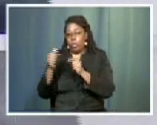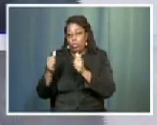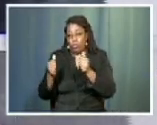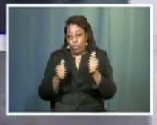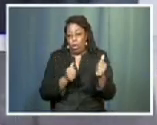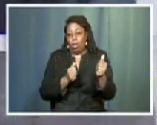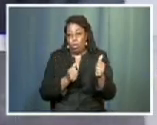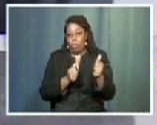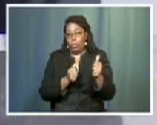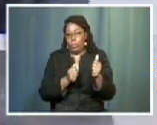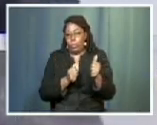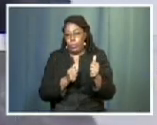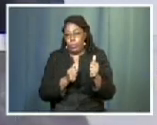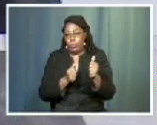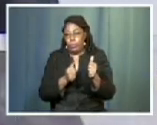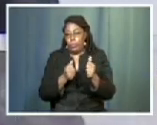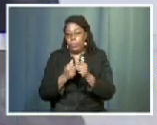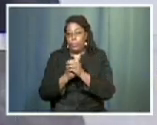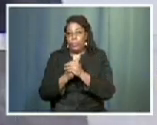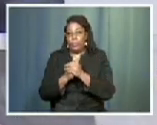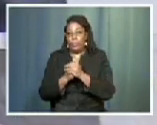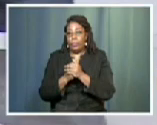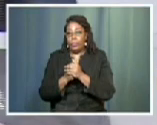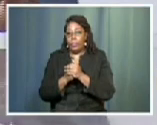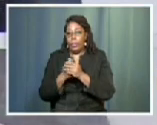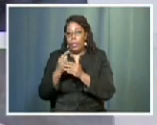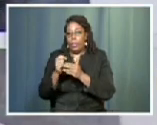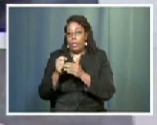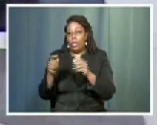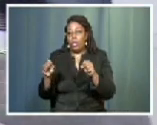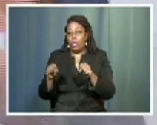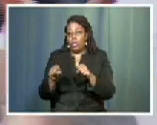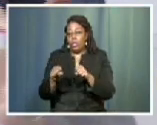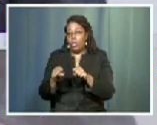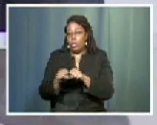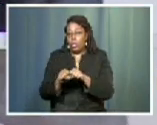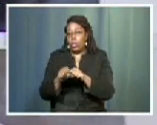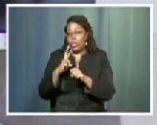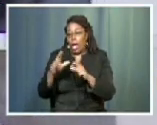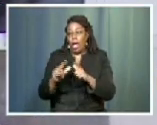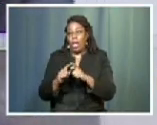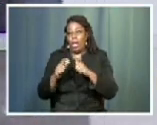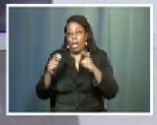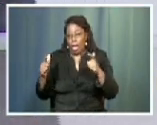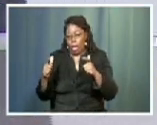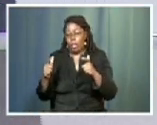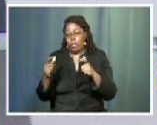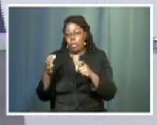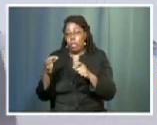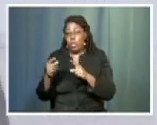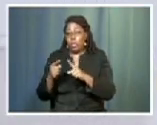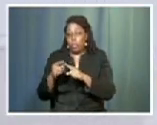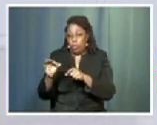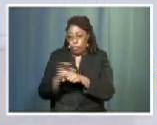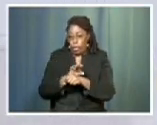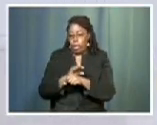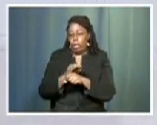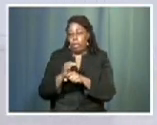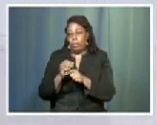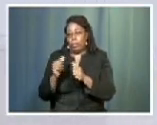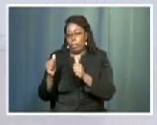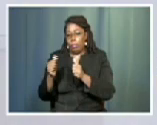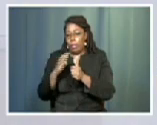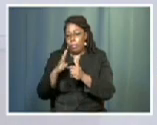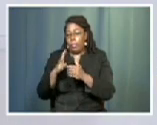the footsteps, because certainly the shoes are extremely large to fill, but to follow in the